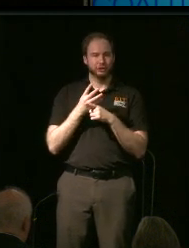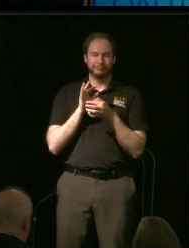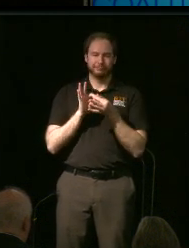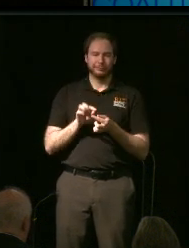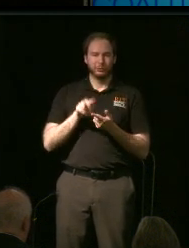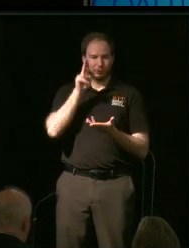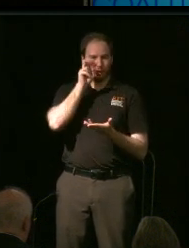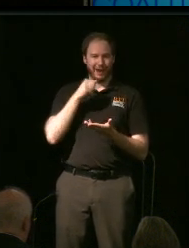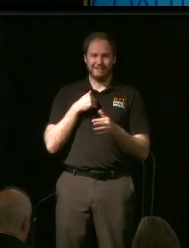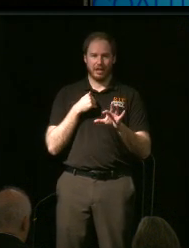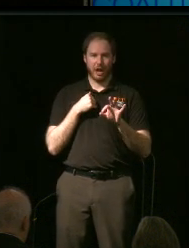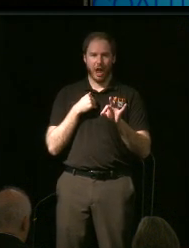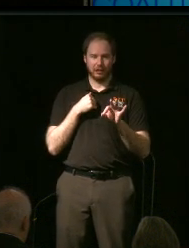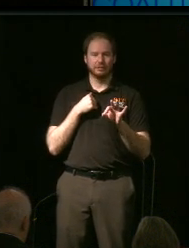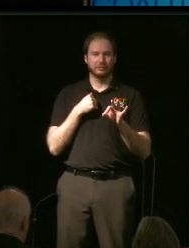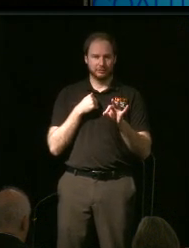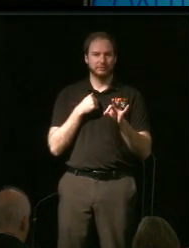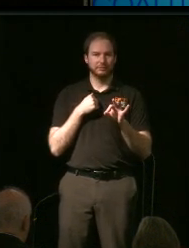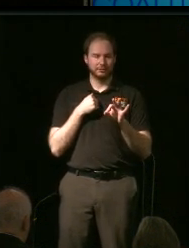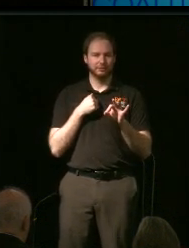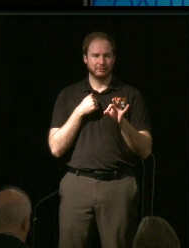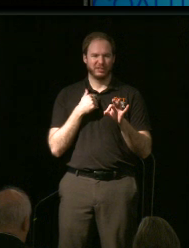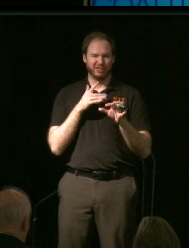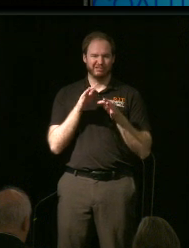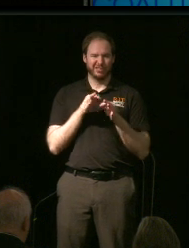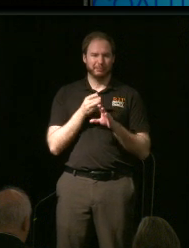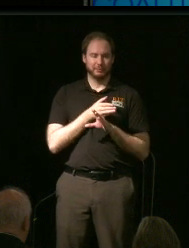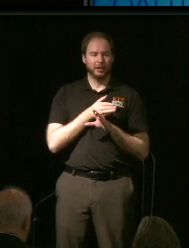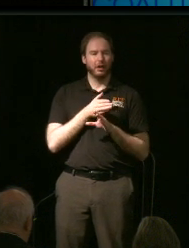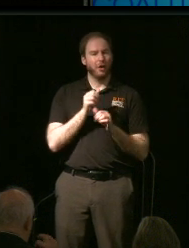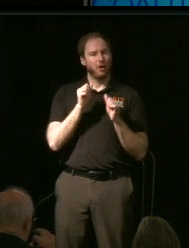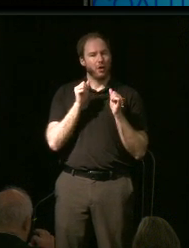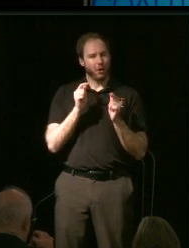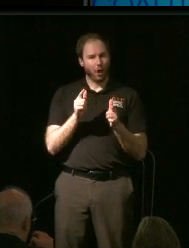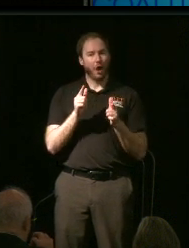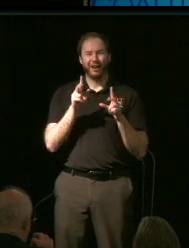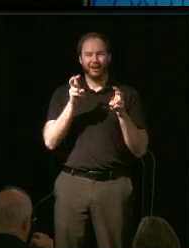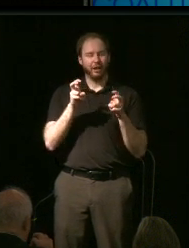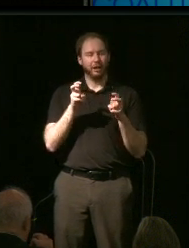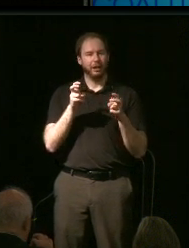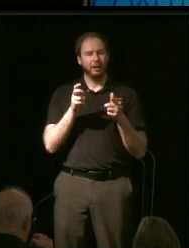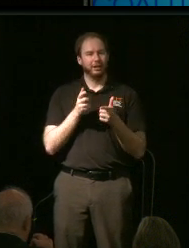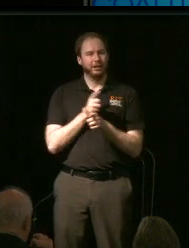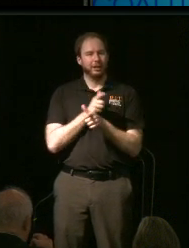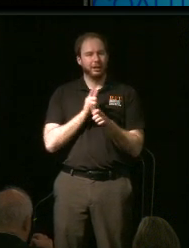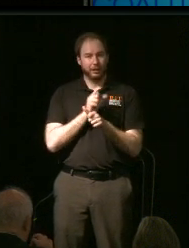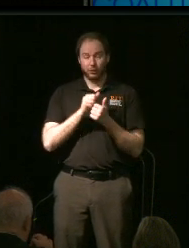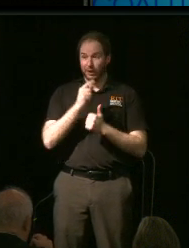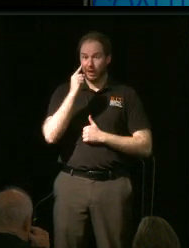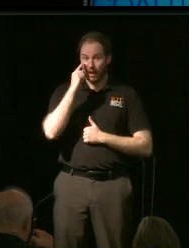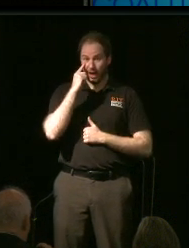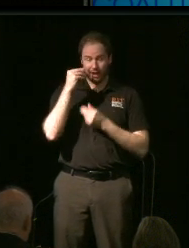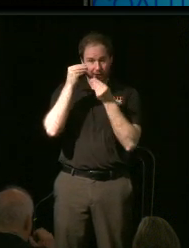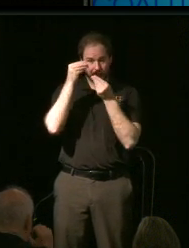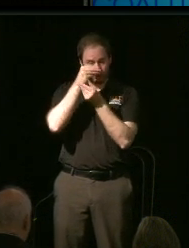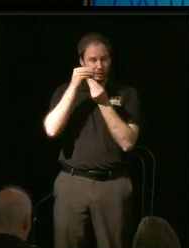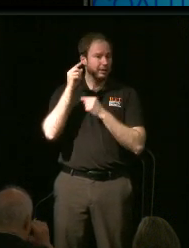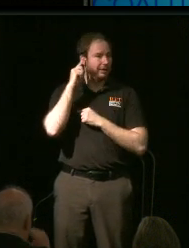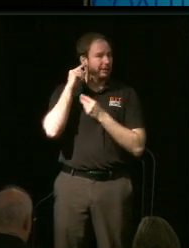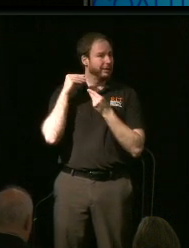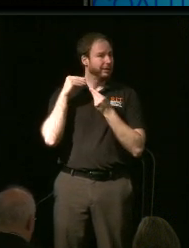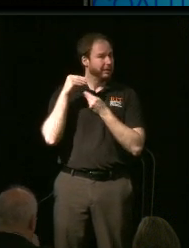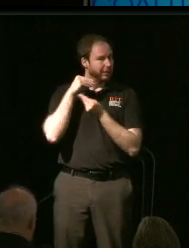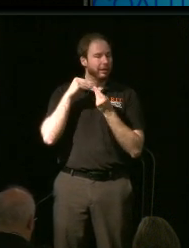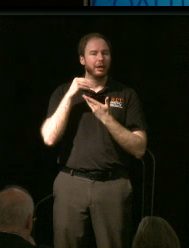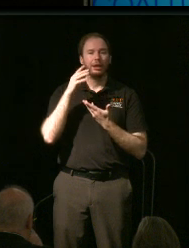There are 9 of them, and Dr. Lentz outlined these. They all talk to each other. So in the eye and in the ear, in